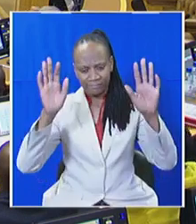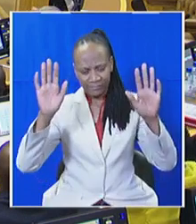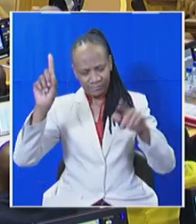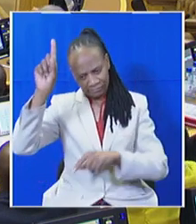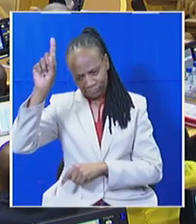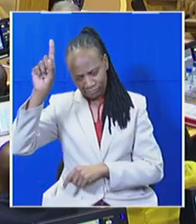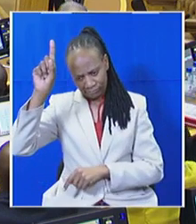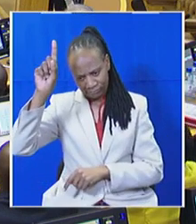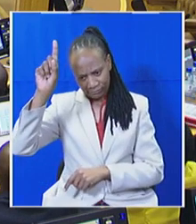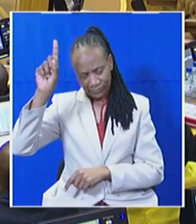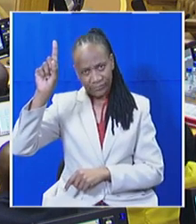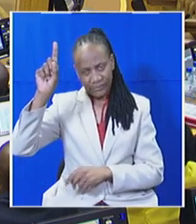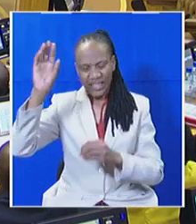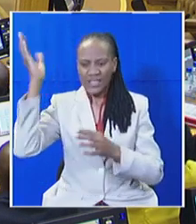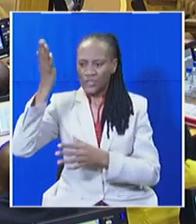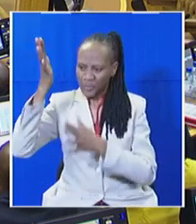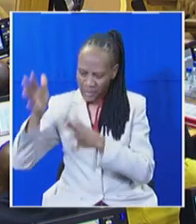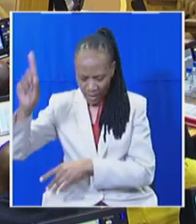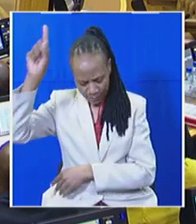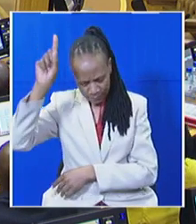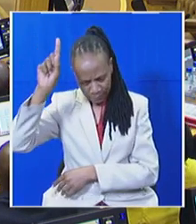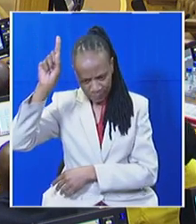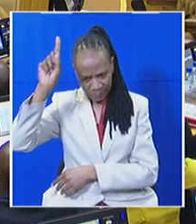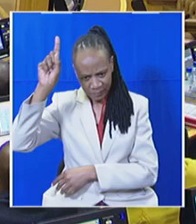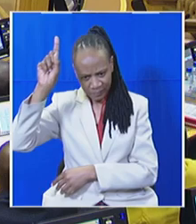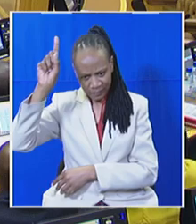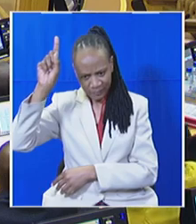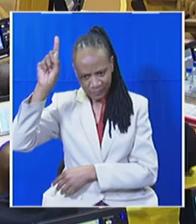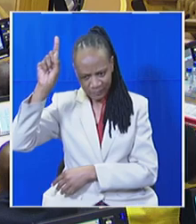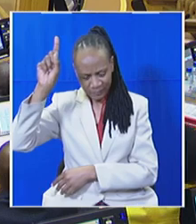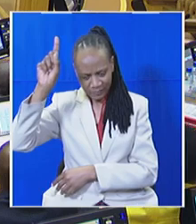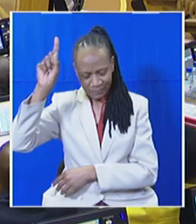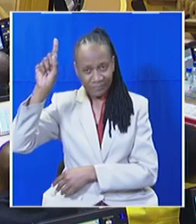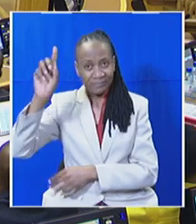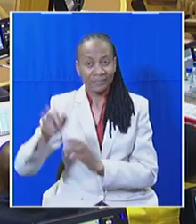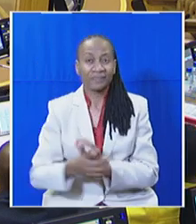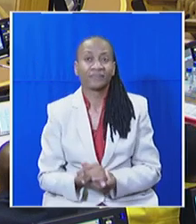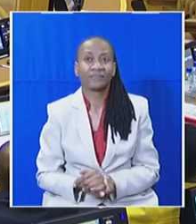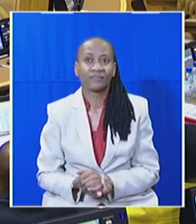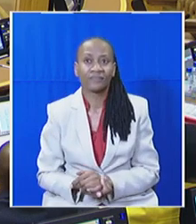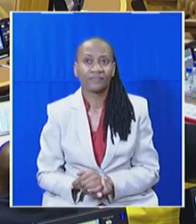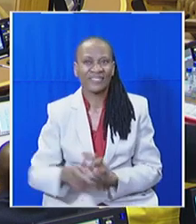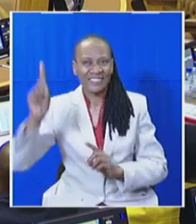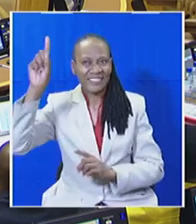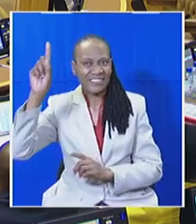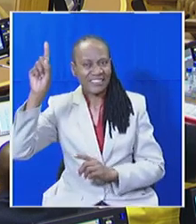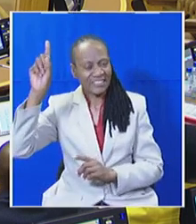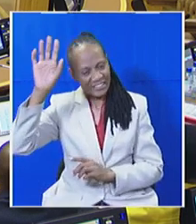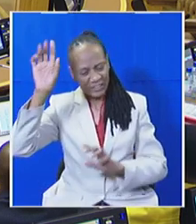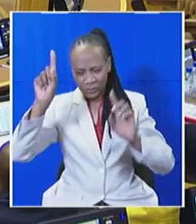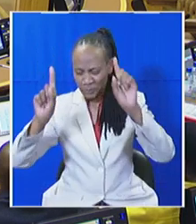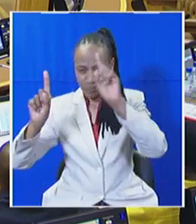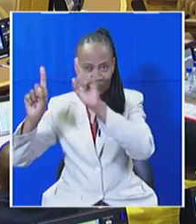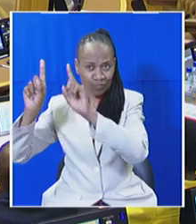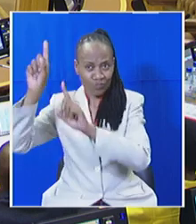proceeding until this guy withdraws what he's saying because he's talking things that are not there. So he's proceeding nowhere. He must withdraw what he's saying. He's talking